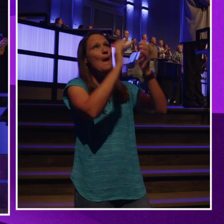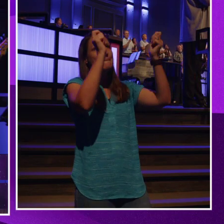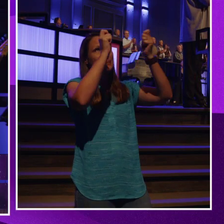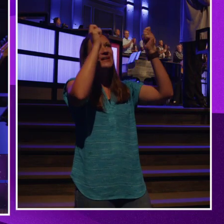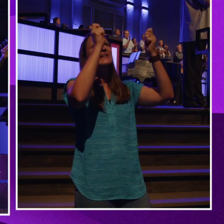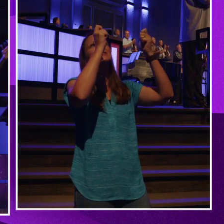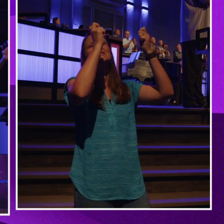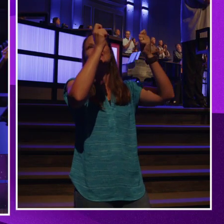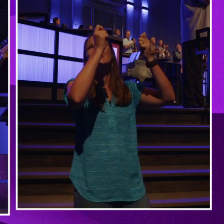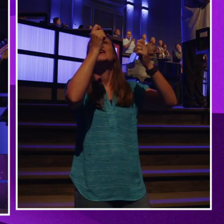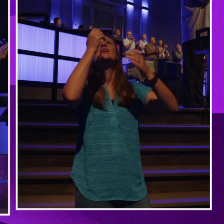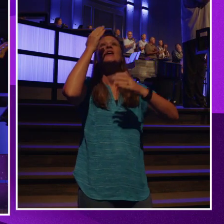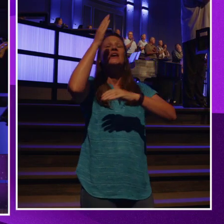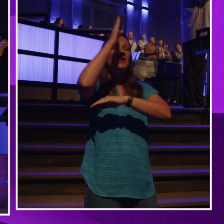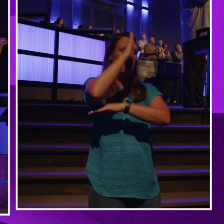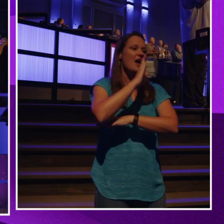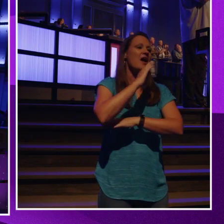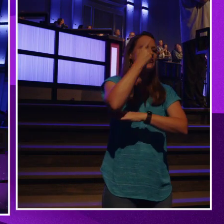goodness. Amen.